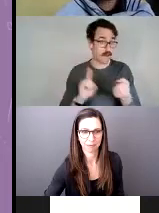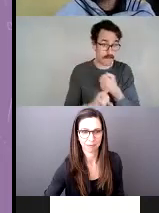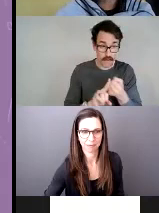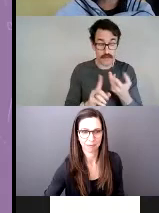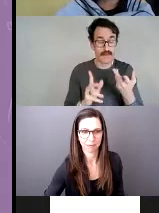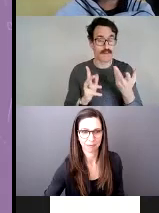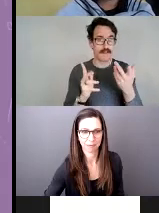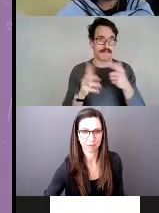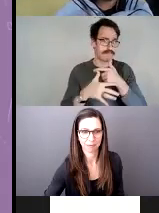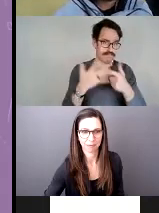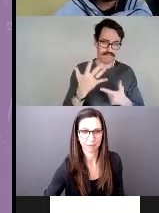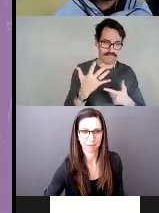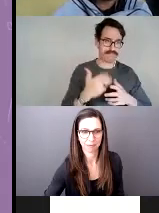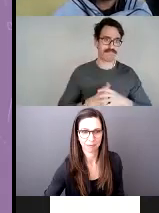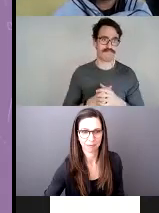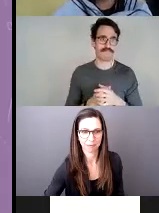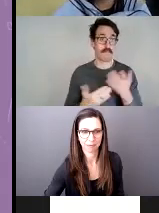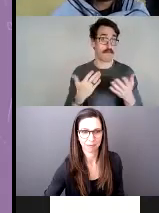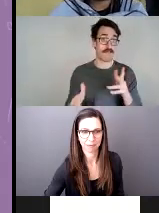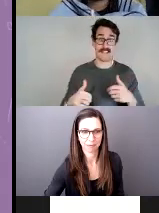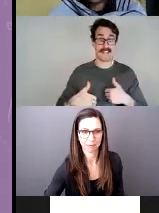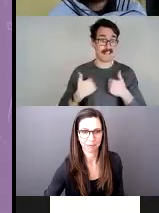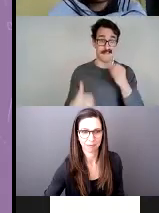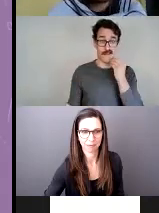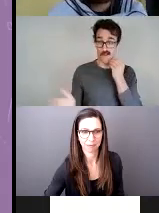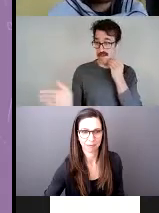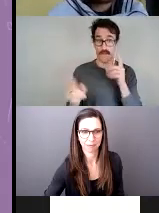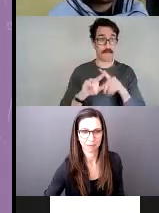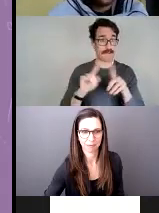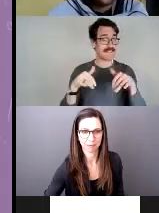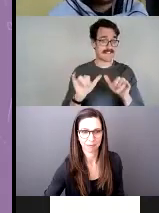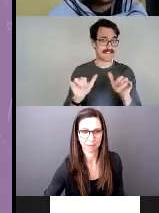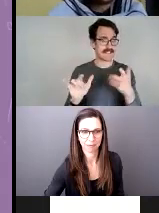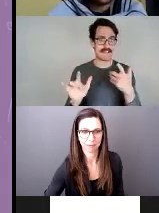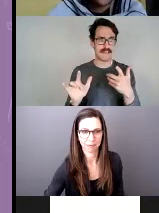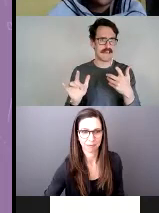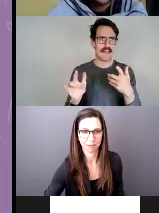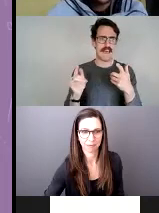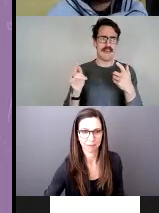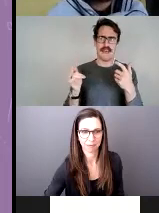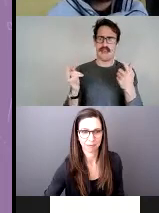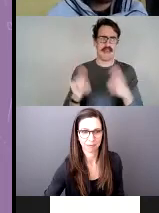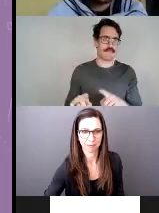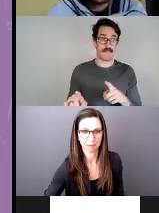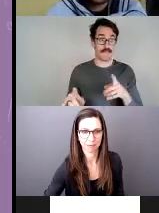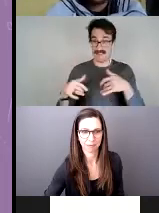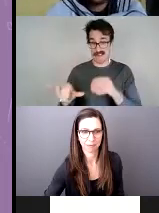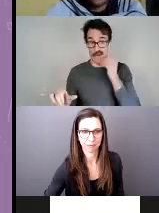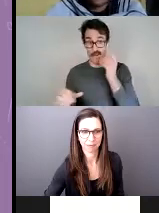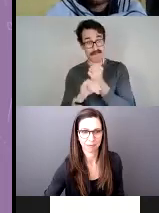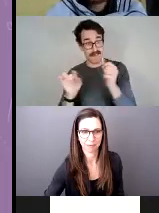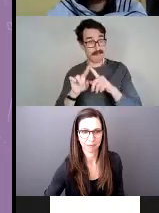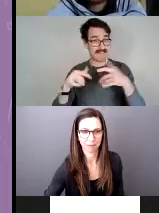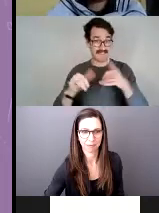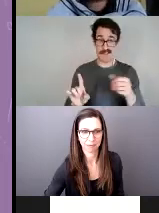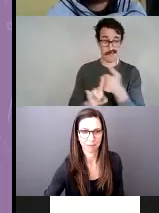you, or doesn't even live at home with you, but they still somehow find ways to taunt you during these times. So you have to live with a pandemic within a